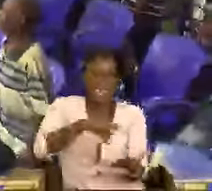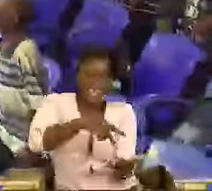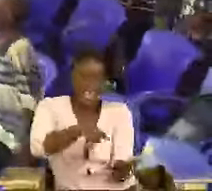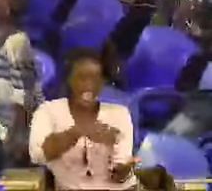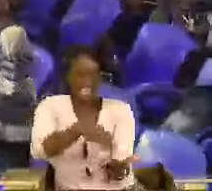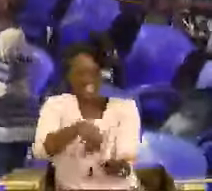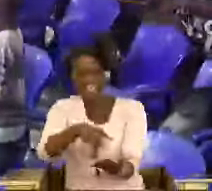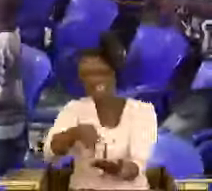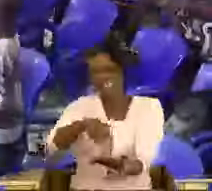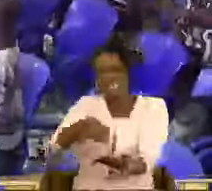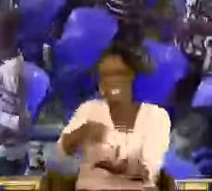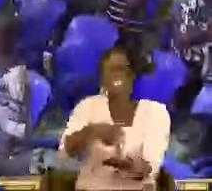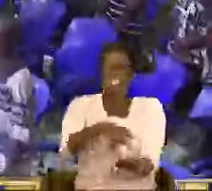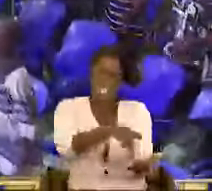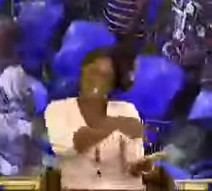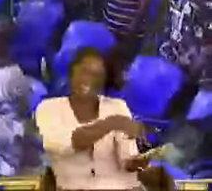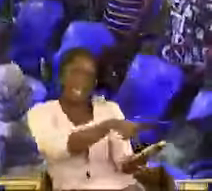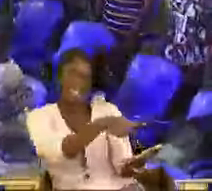everybody